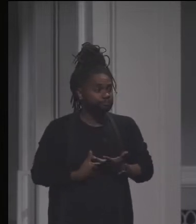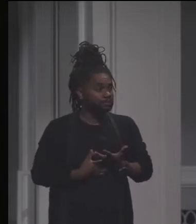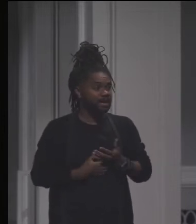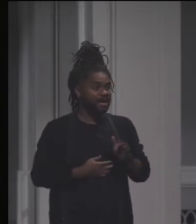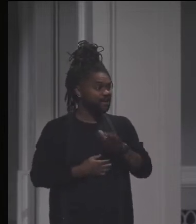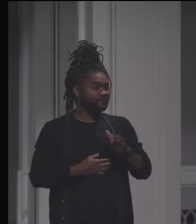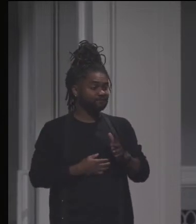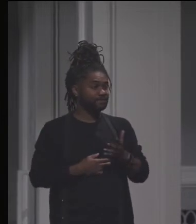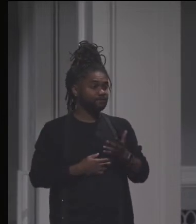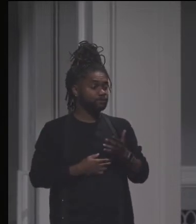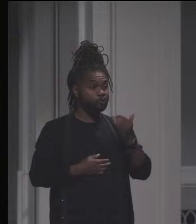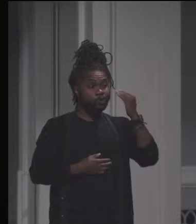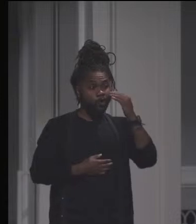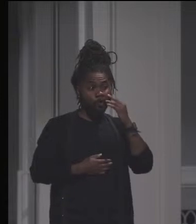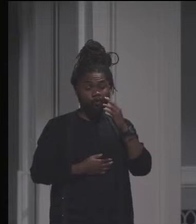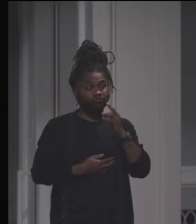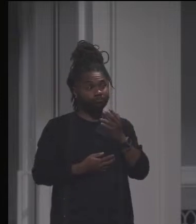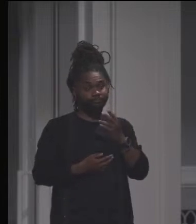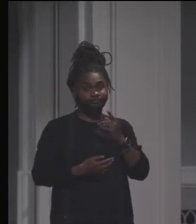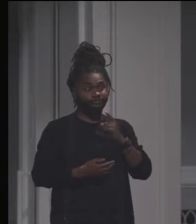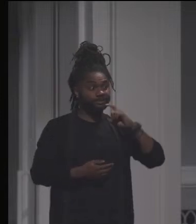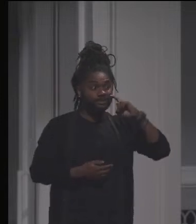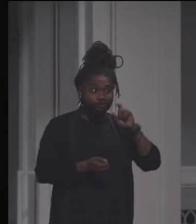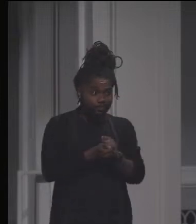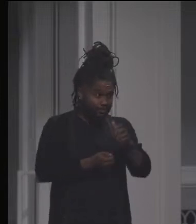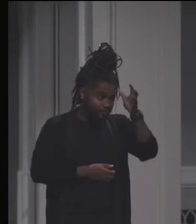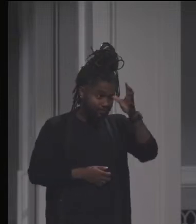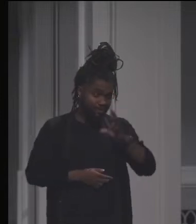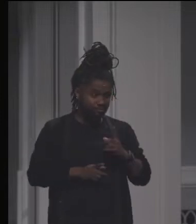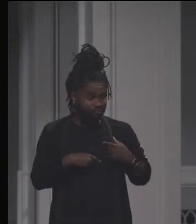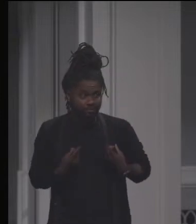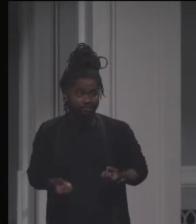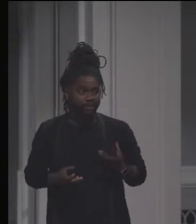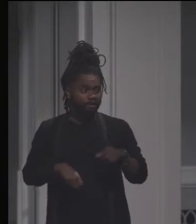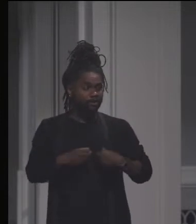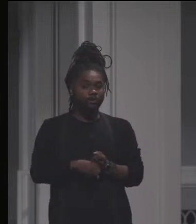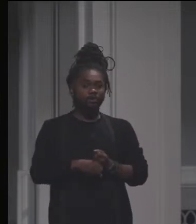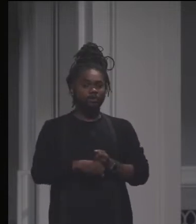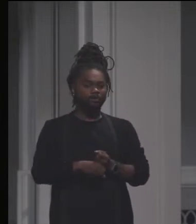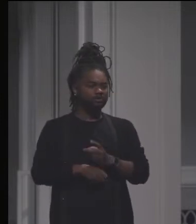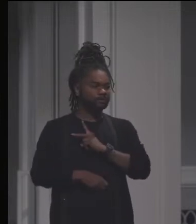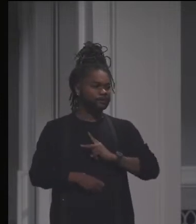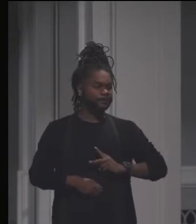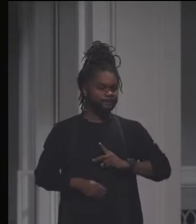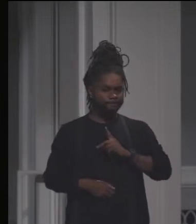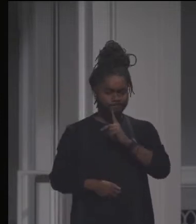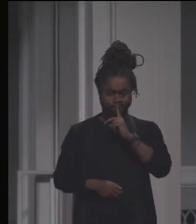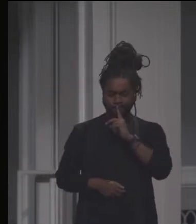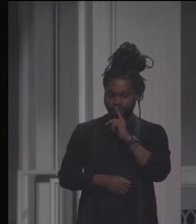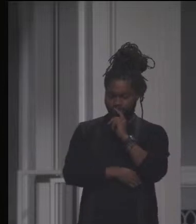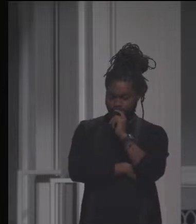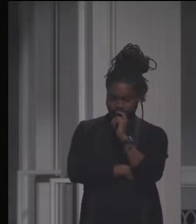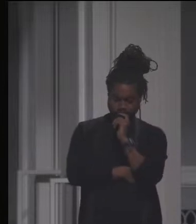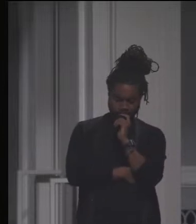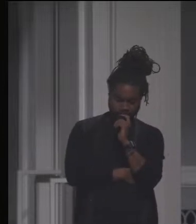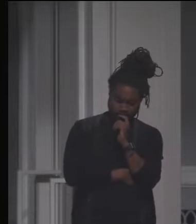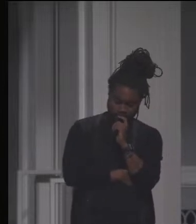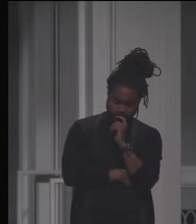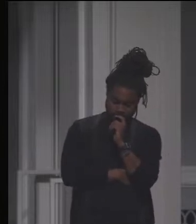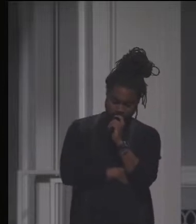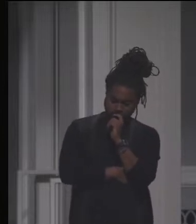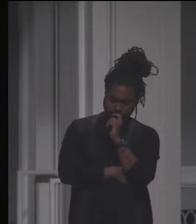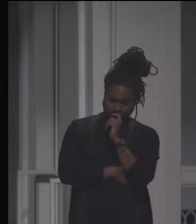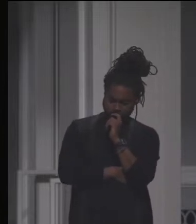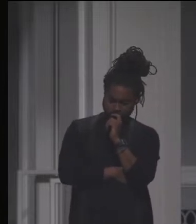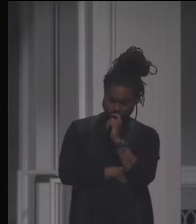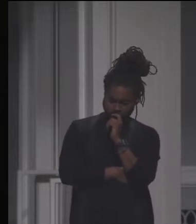with a man for many years now." The king was silent. Then,